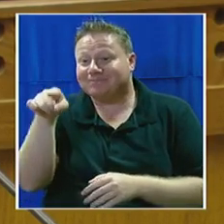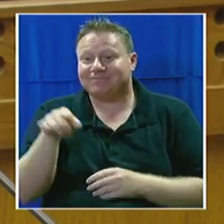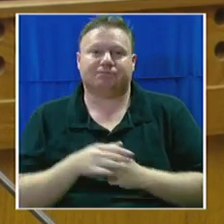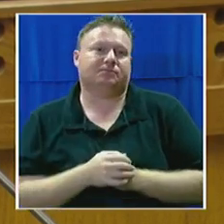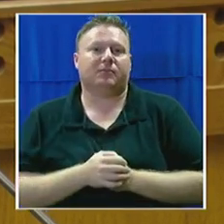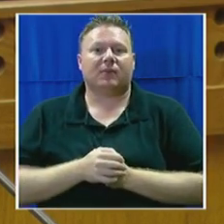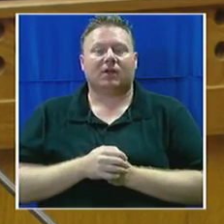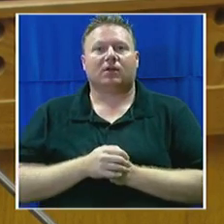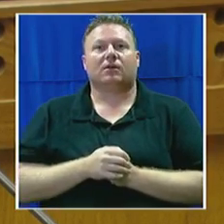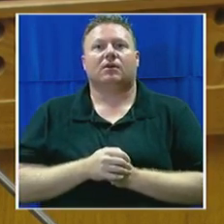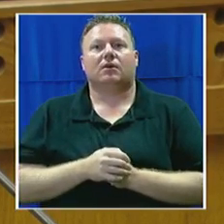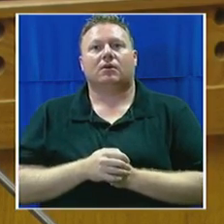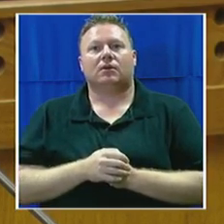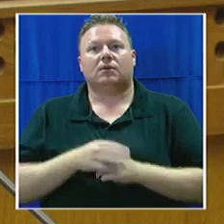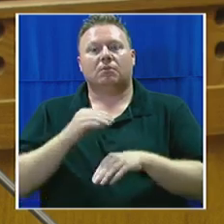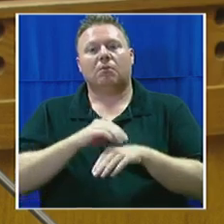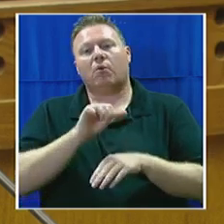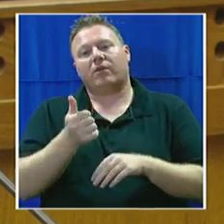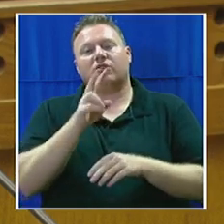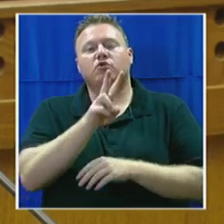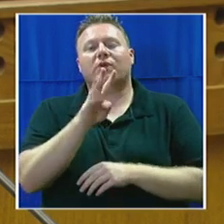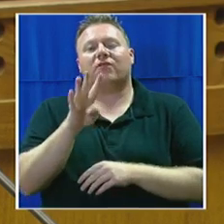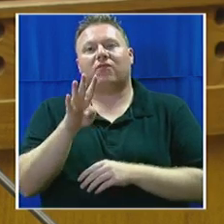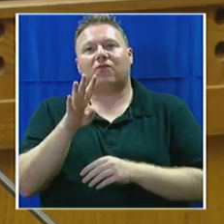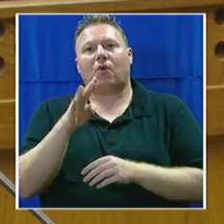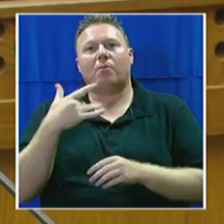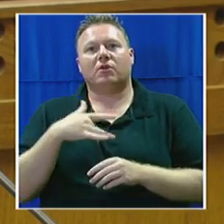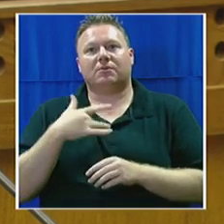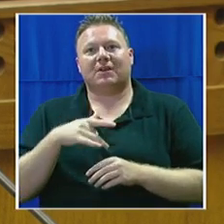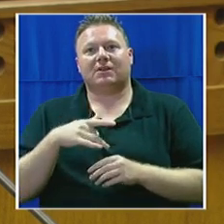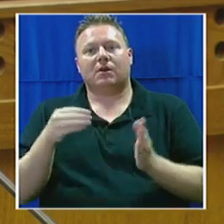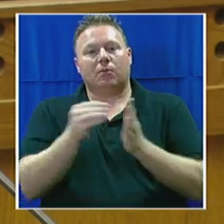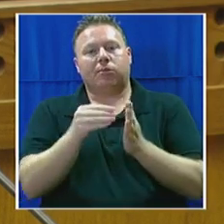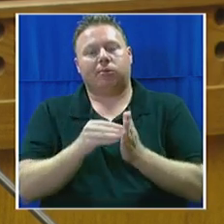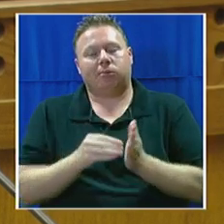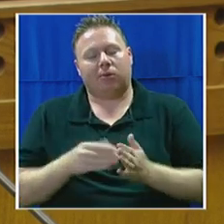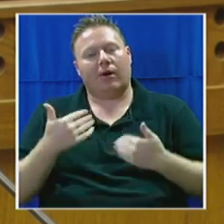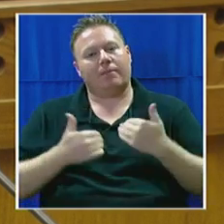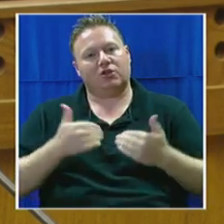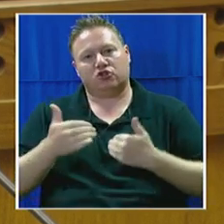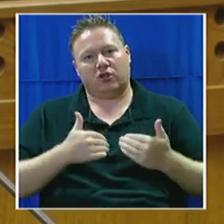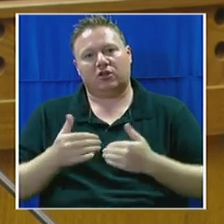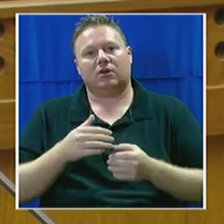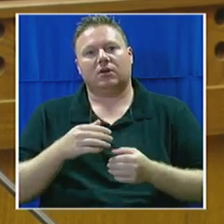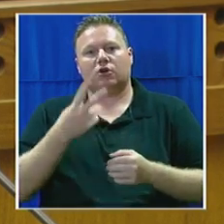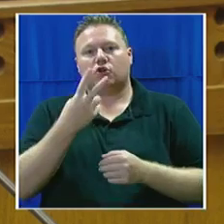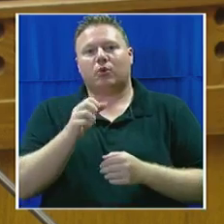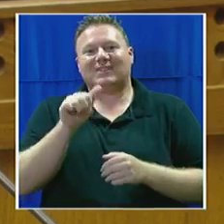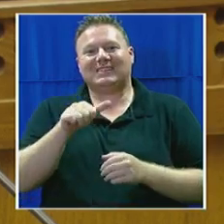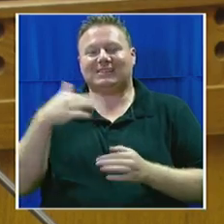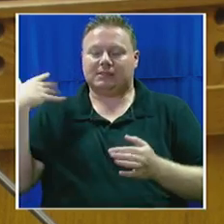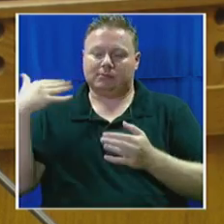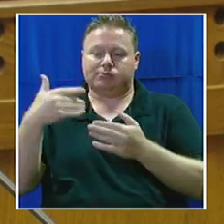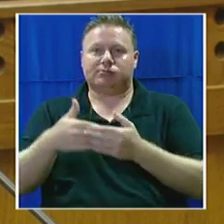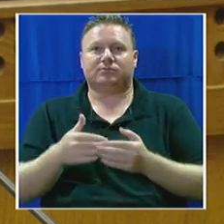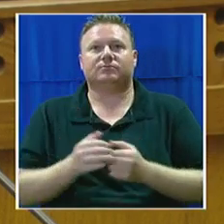Honorable Chair, more than 24 municipalities have been placed under administration since 2016 local government